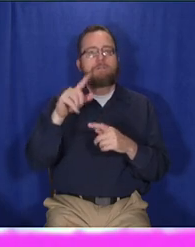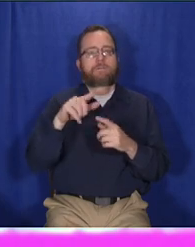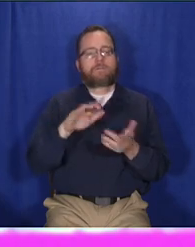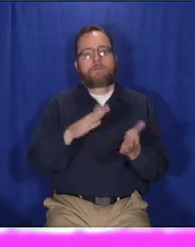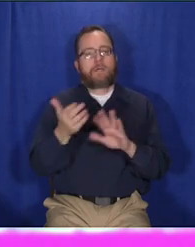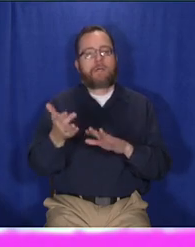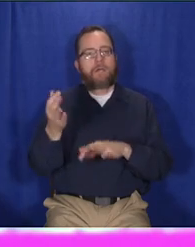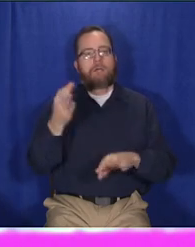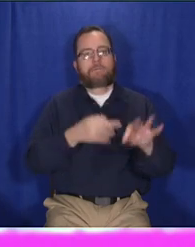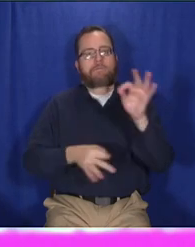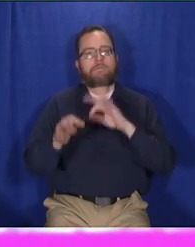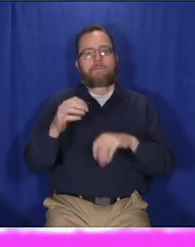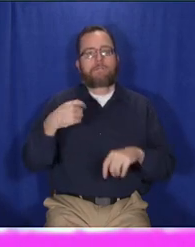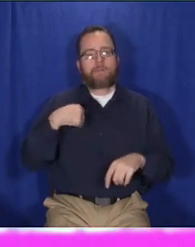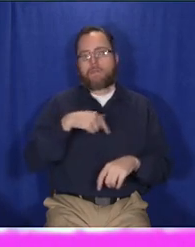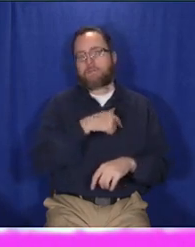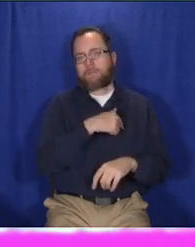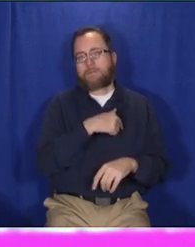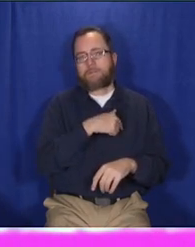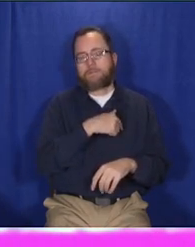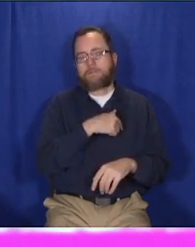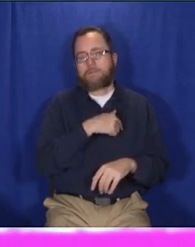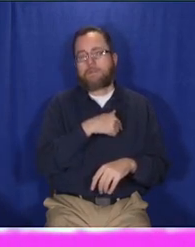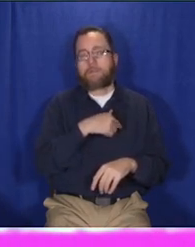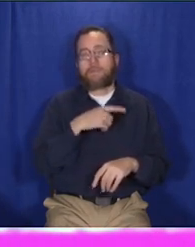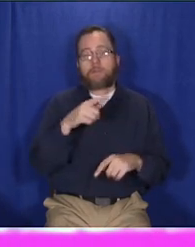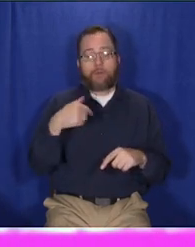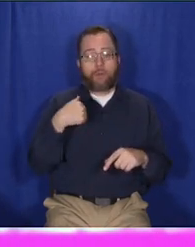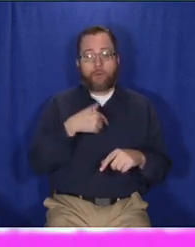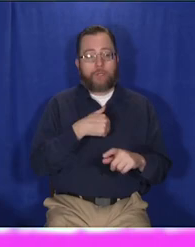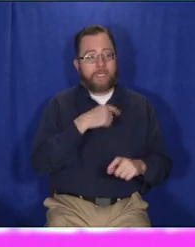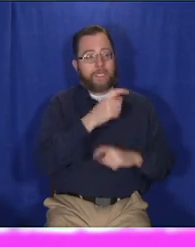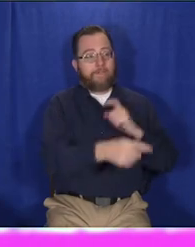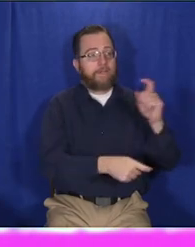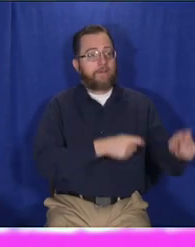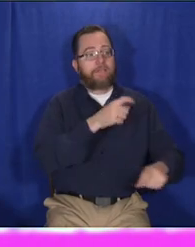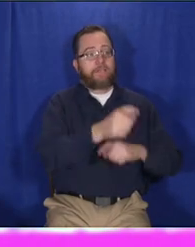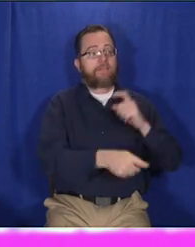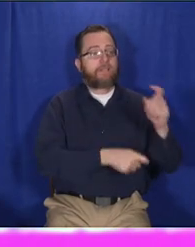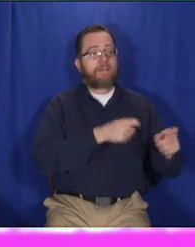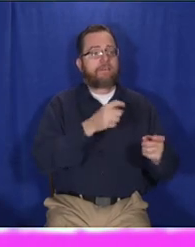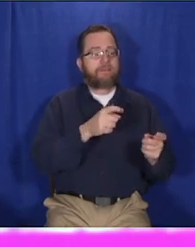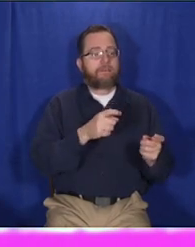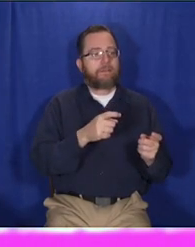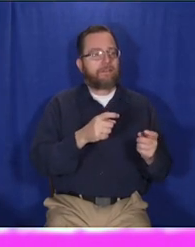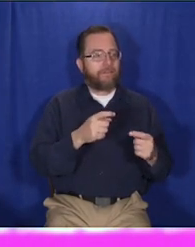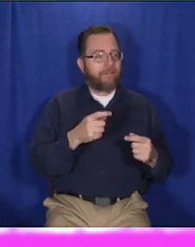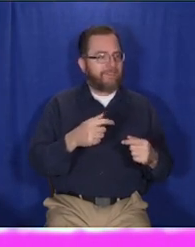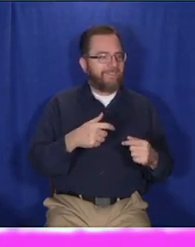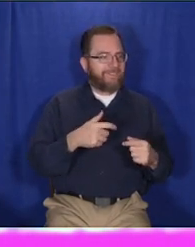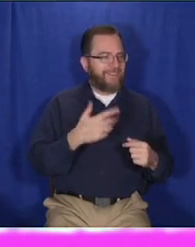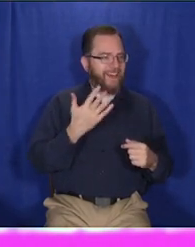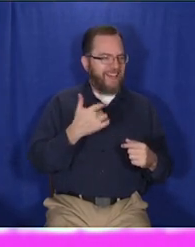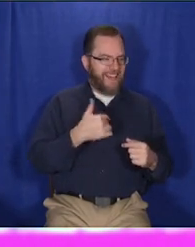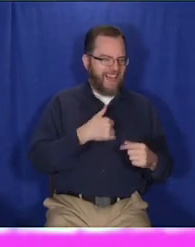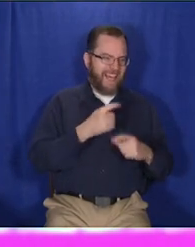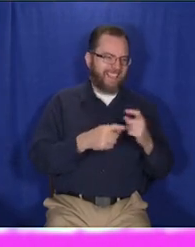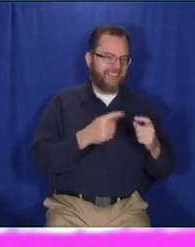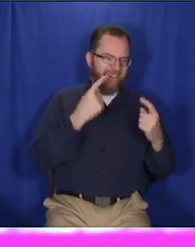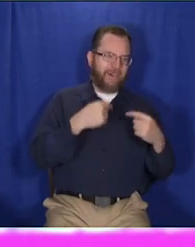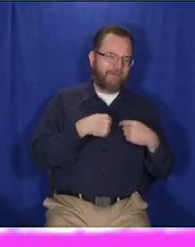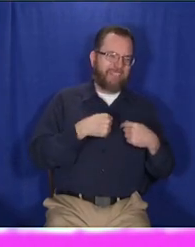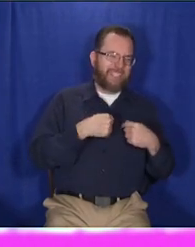come. And when we're generous, all glory goes to God because what we're generous with comes from God. And